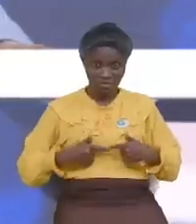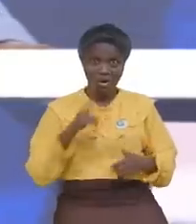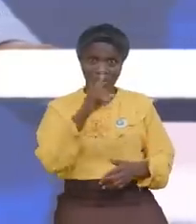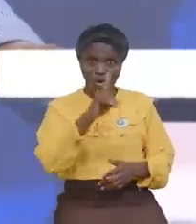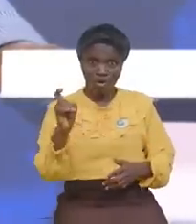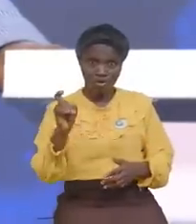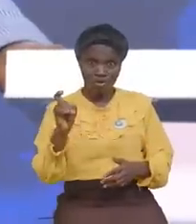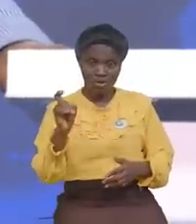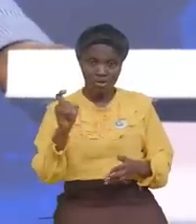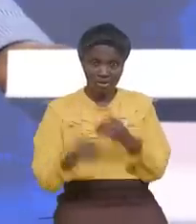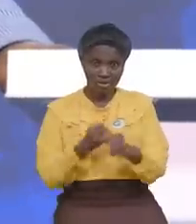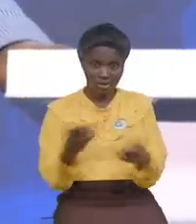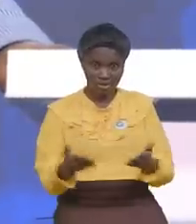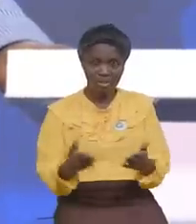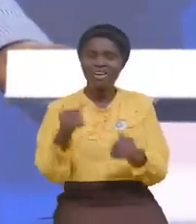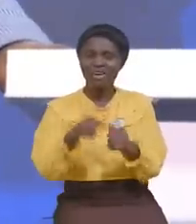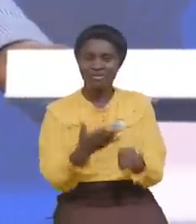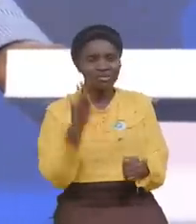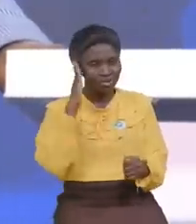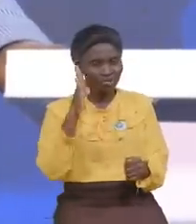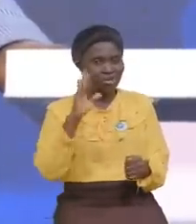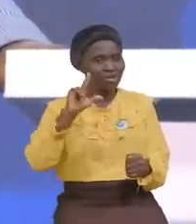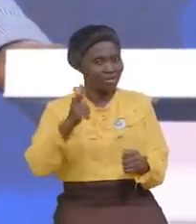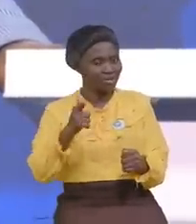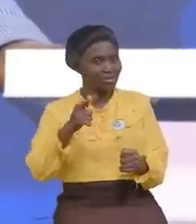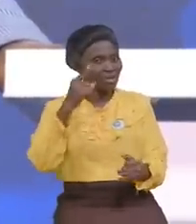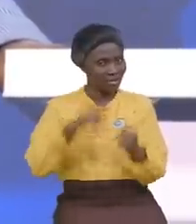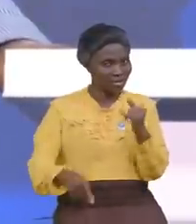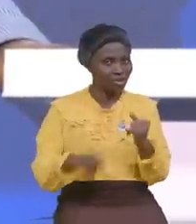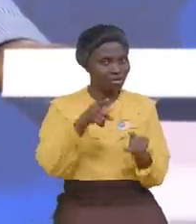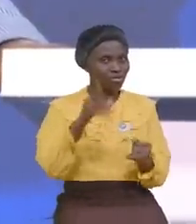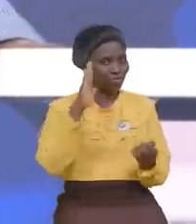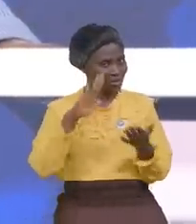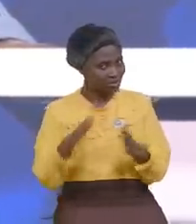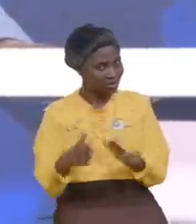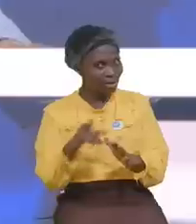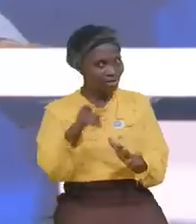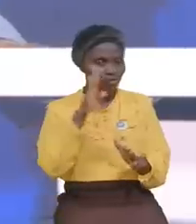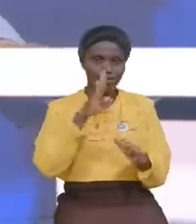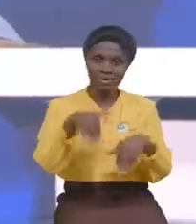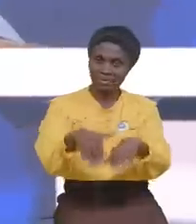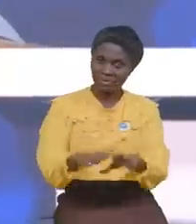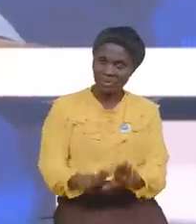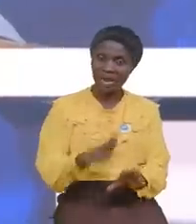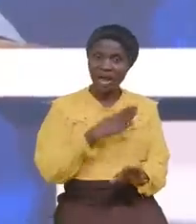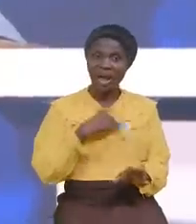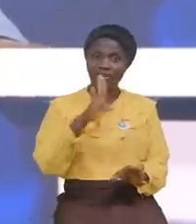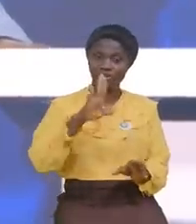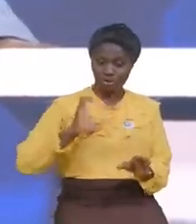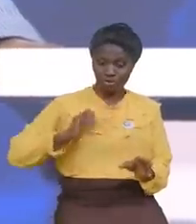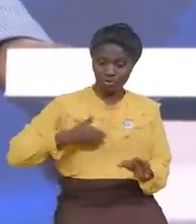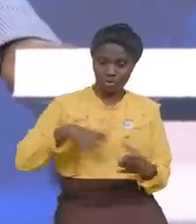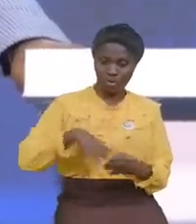everything will come to an end. You will die, you'll be buried, and your soul will go to